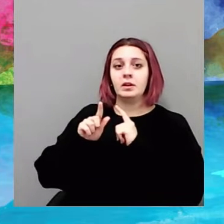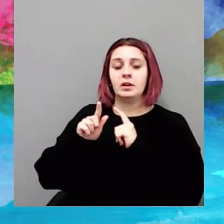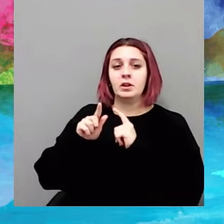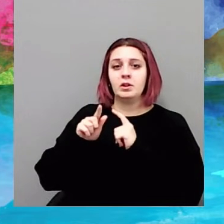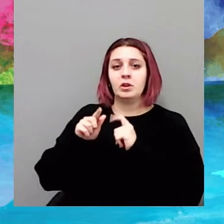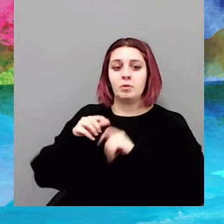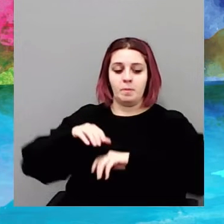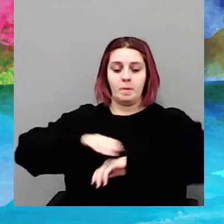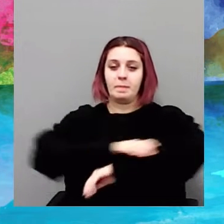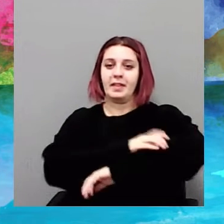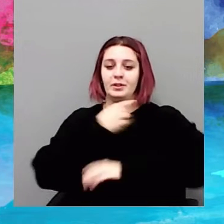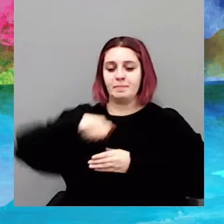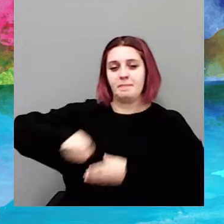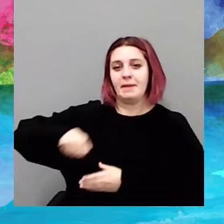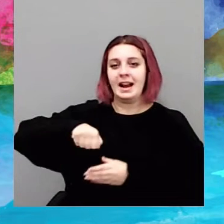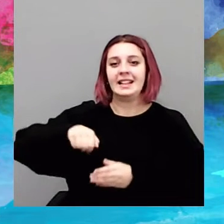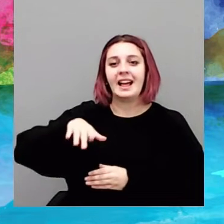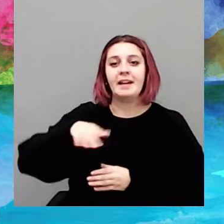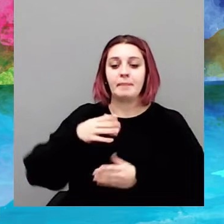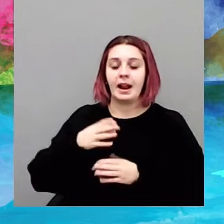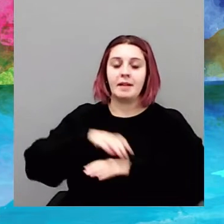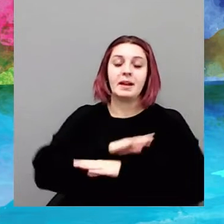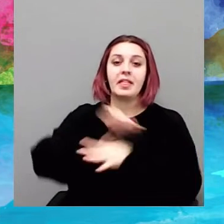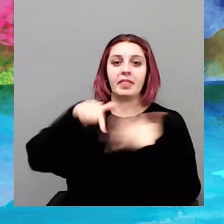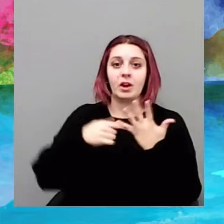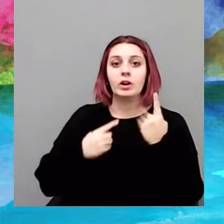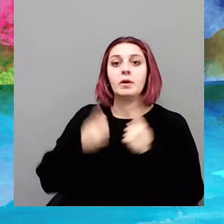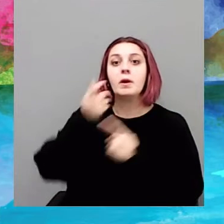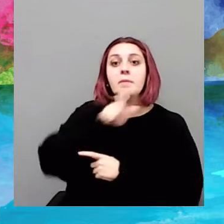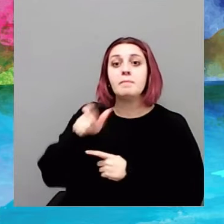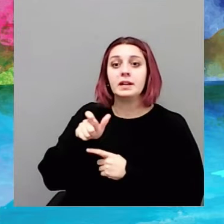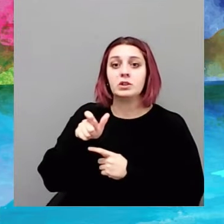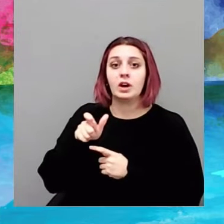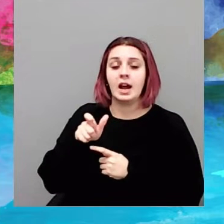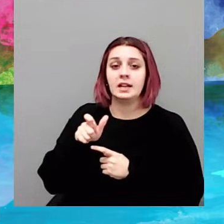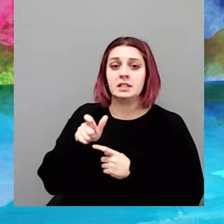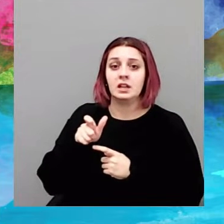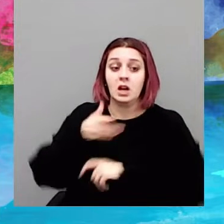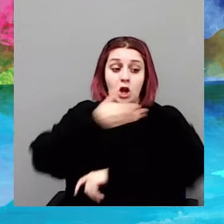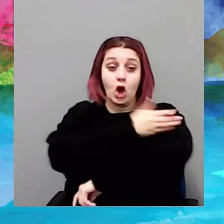that they need. So we began in a trip to Kenya and we brought 5